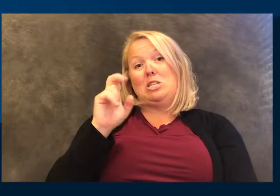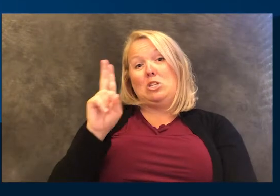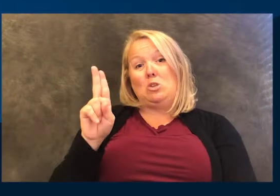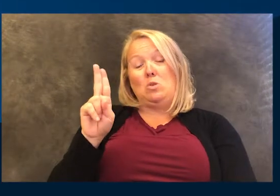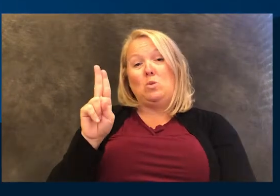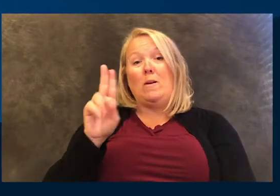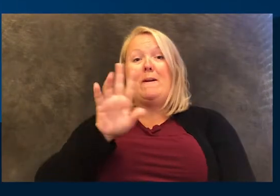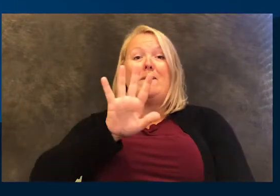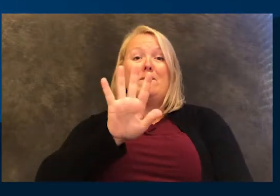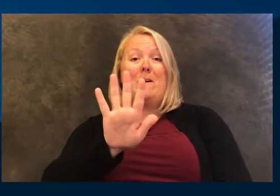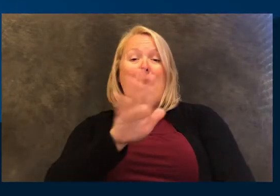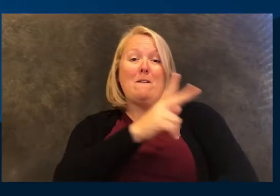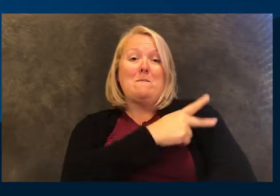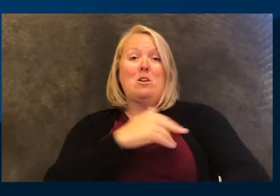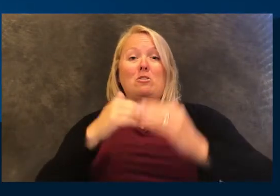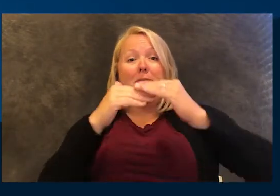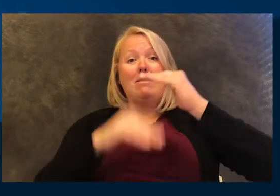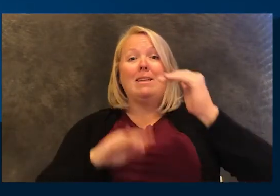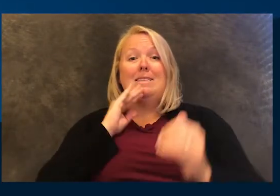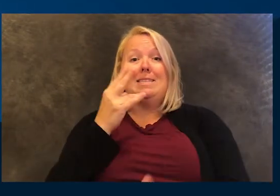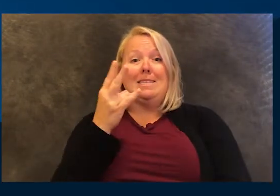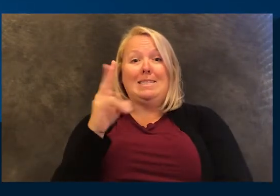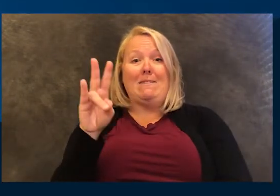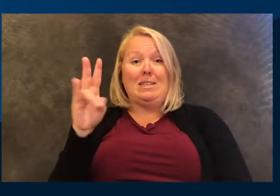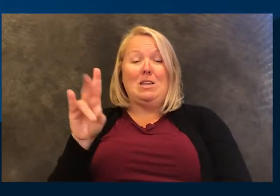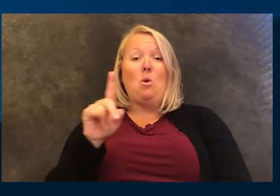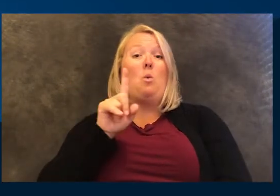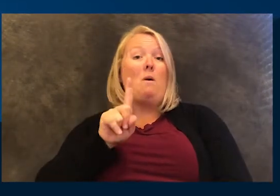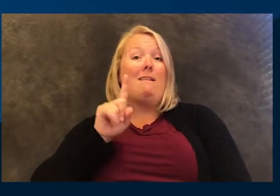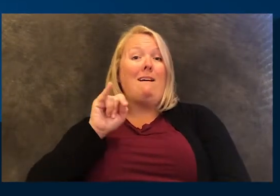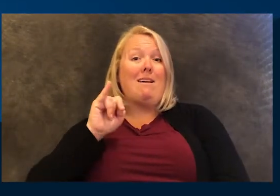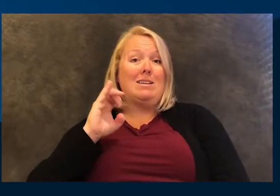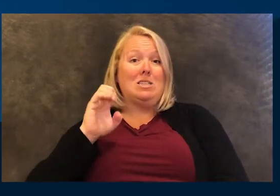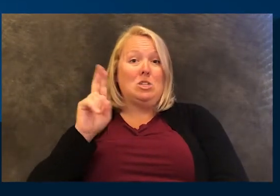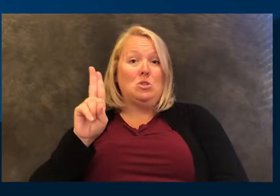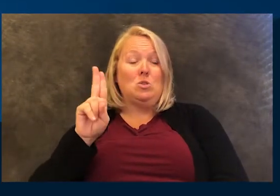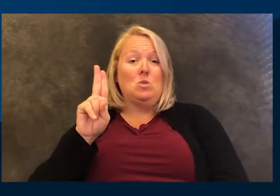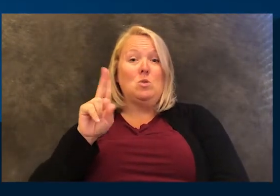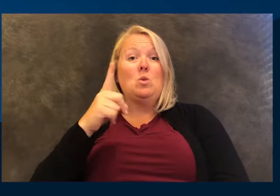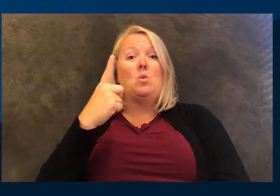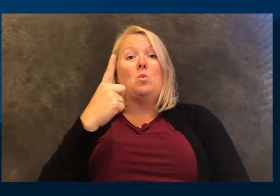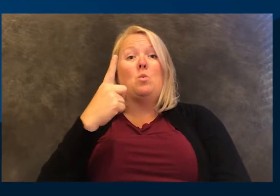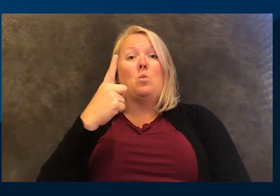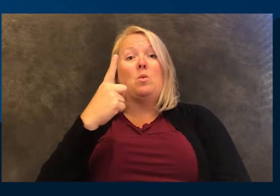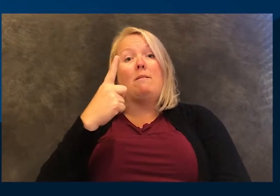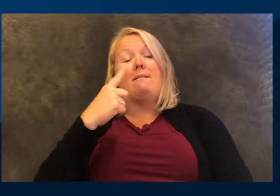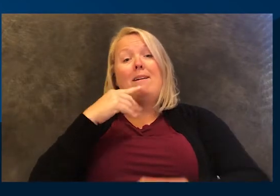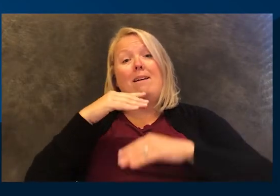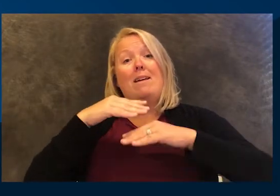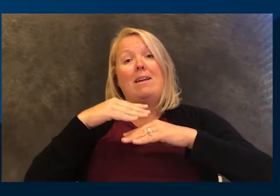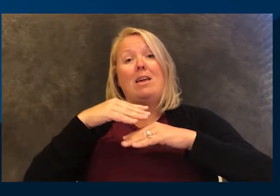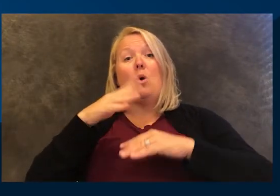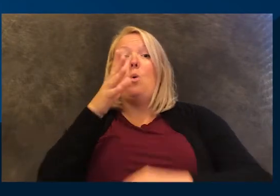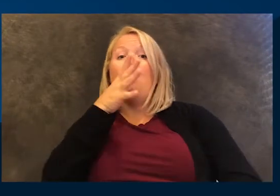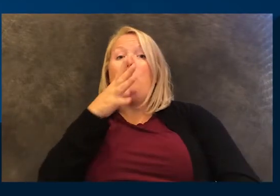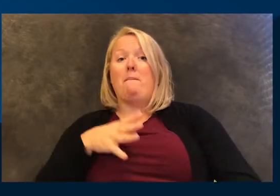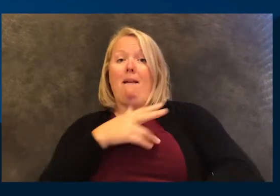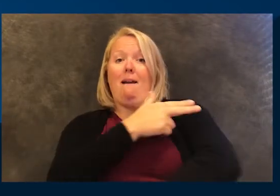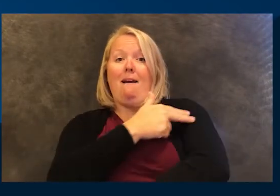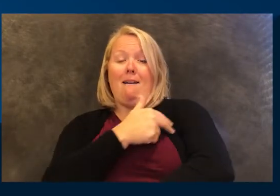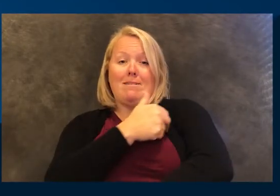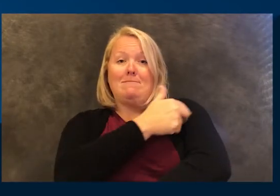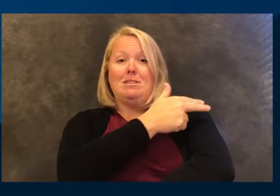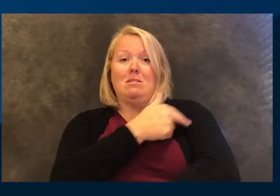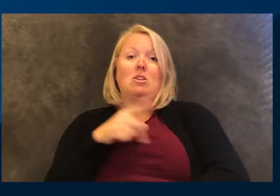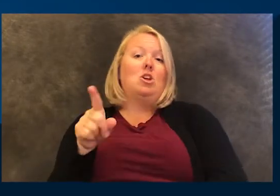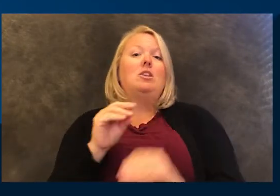than 17 in our children's hospital, 1 in the ICU, and then 1 greater than 18 or greater in our women's hospital, and